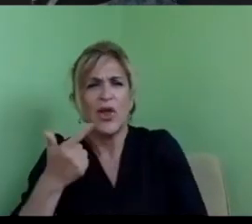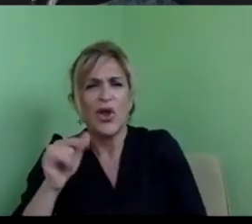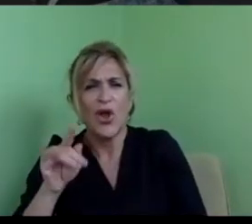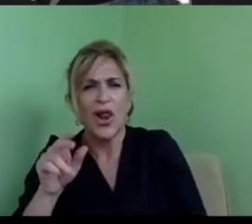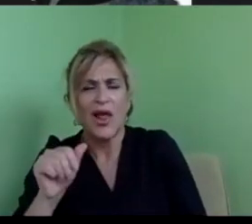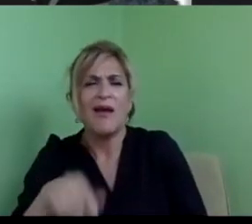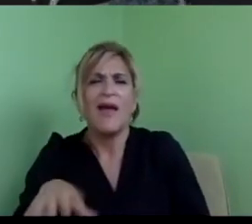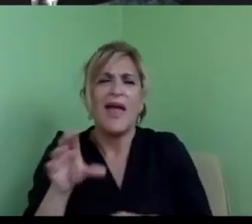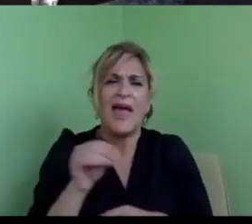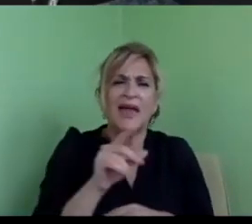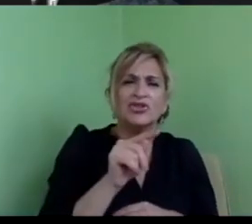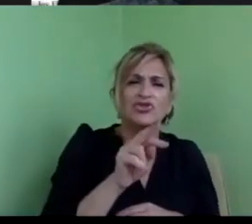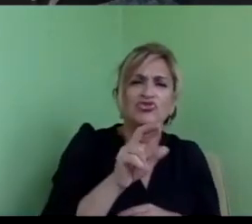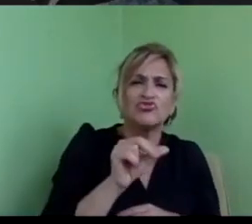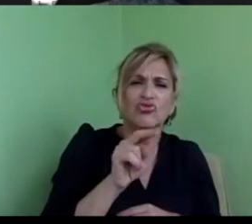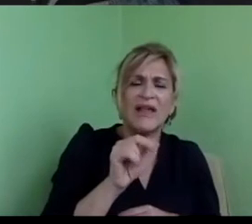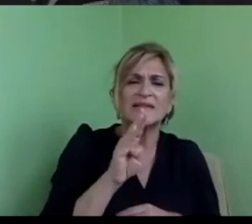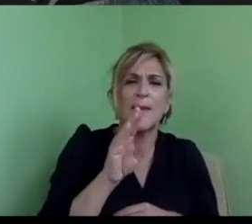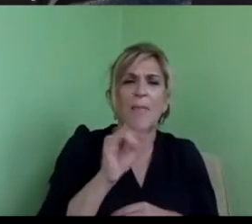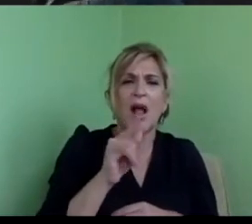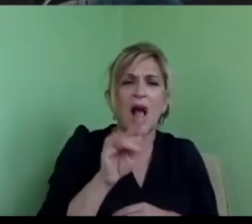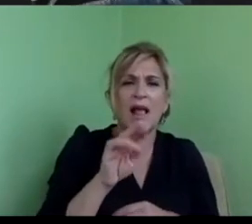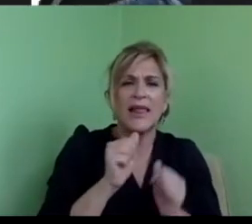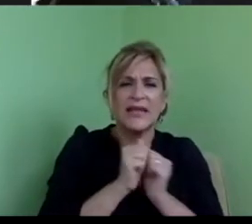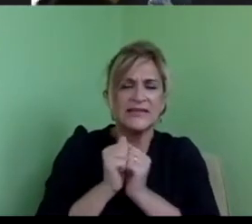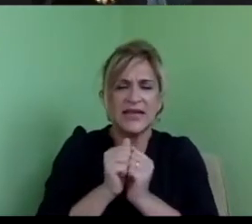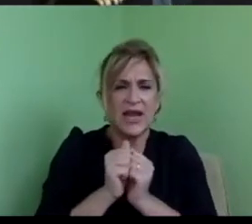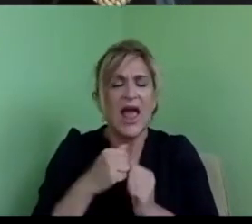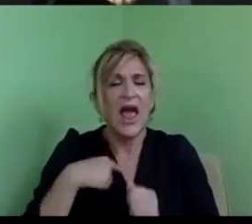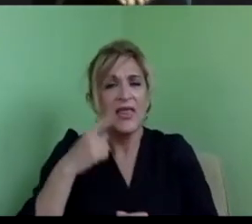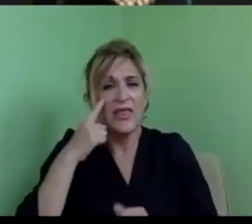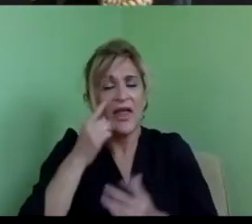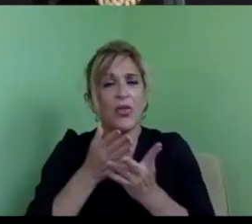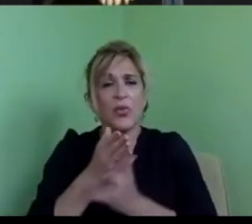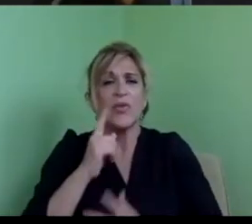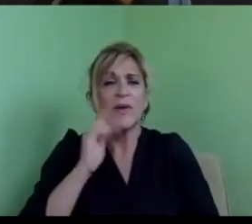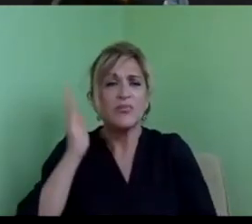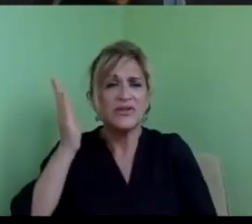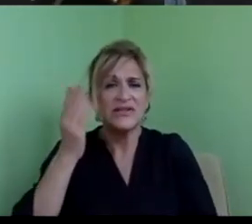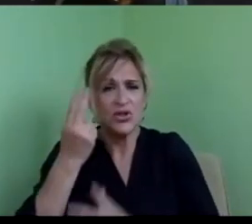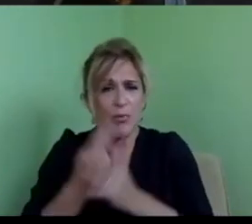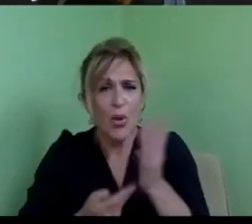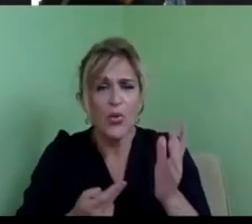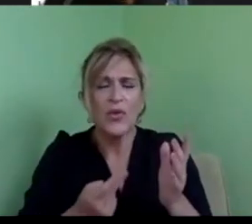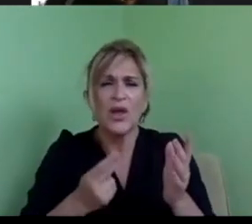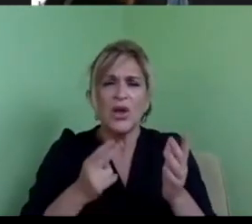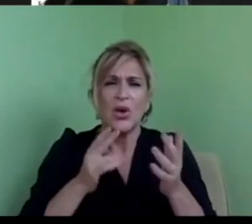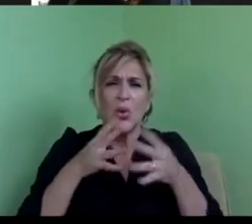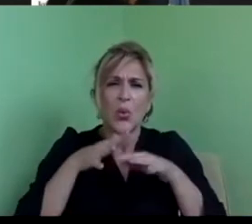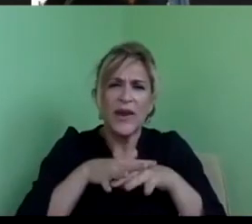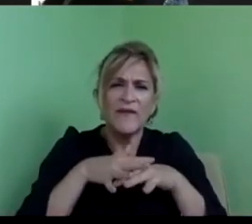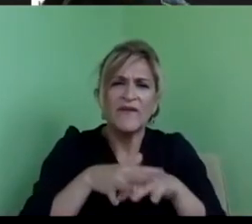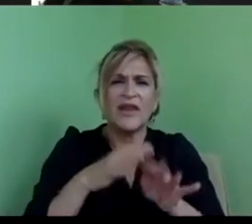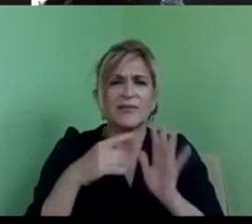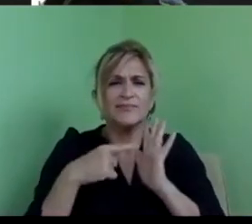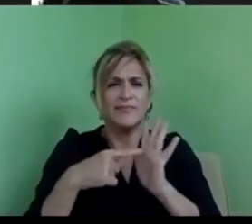that we might do together i think to a presentation there was weaving and collectivity which was so crucial and so significant